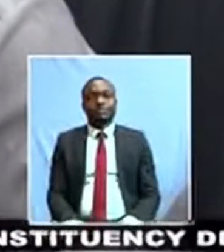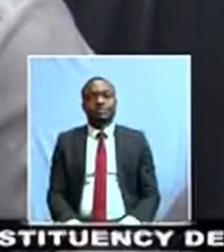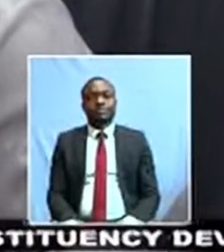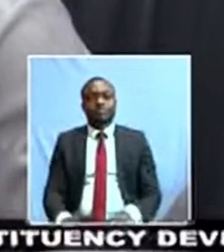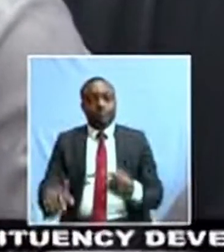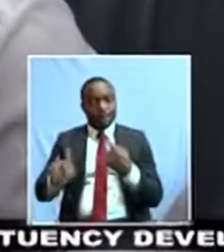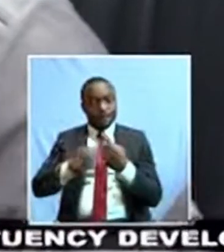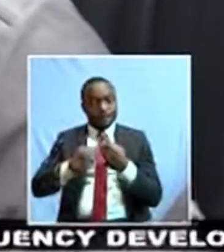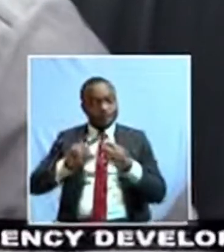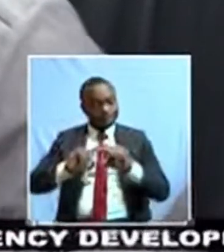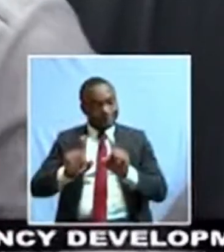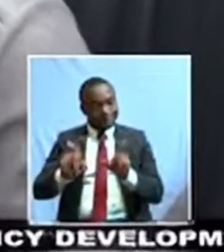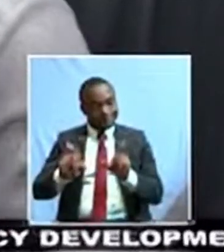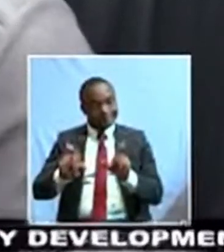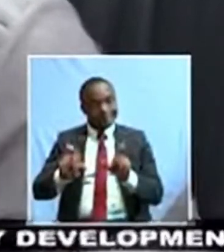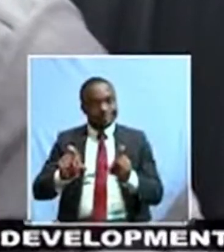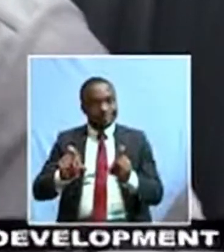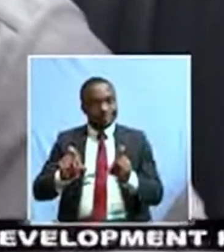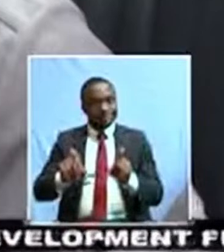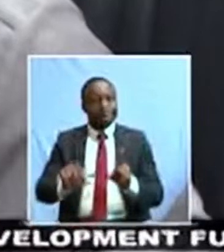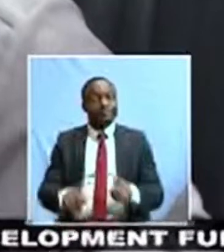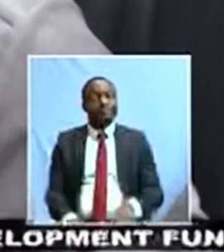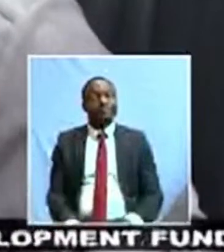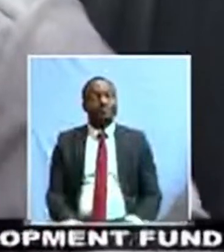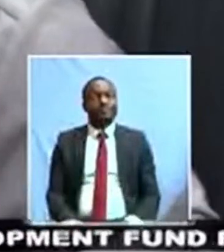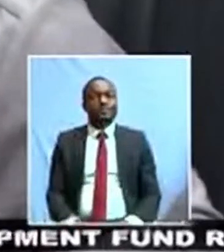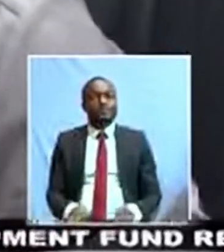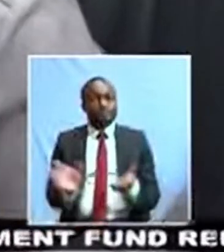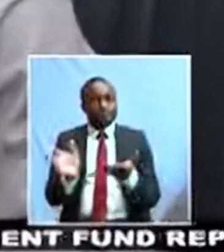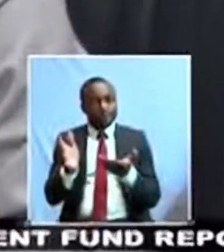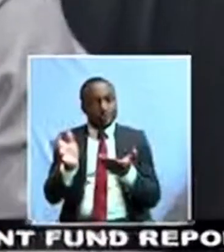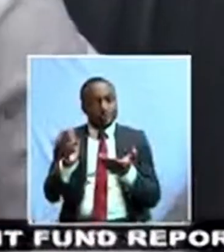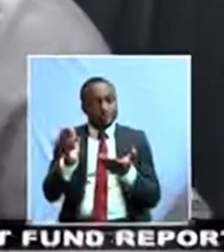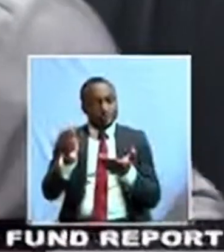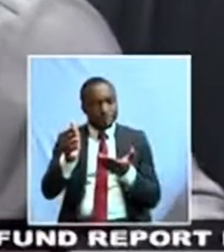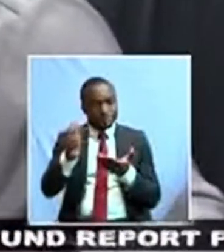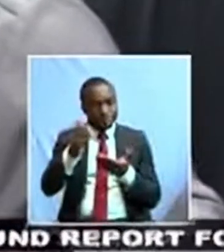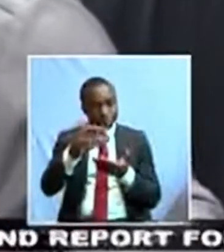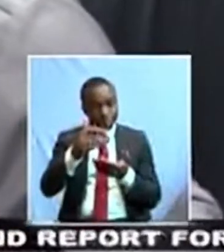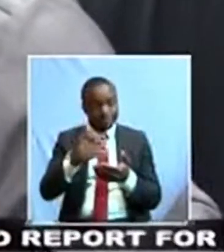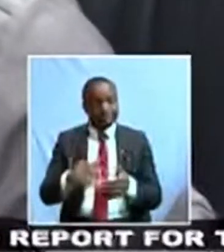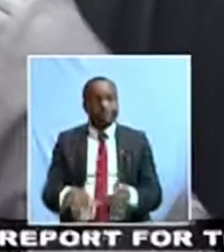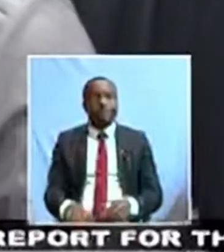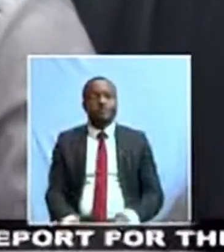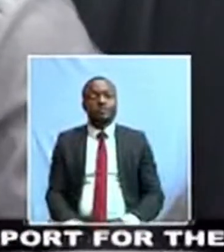positive variance of they've collected